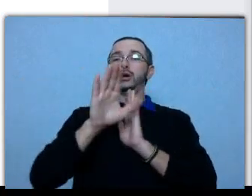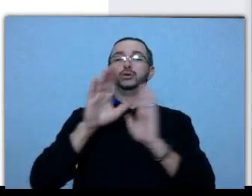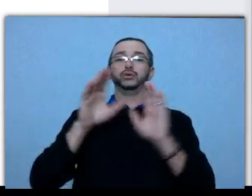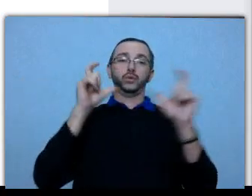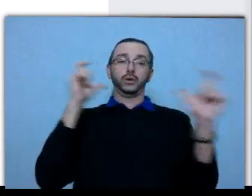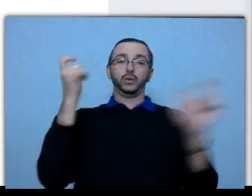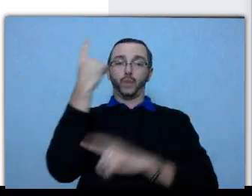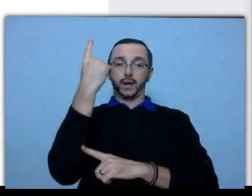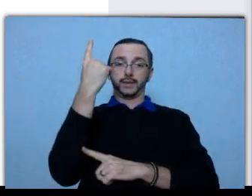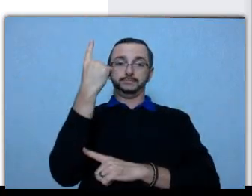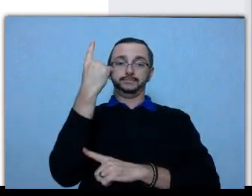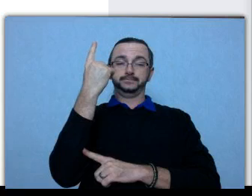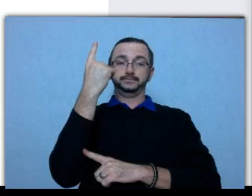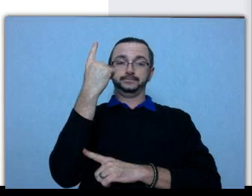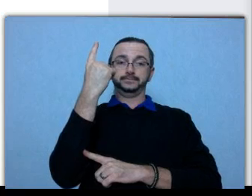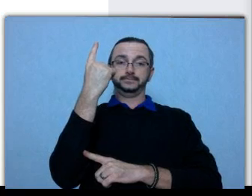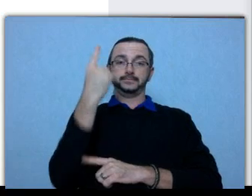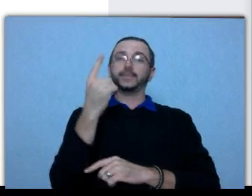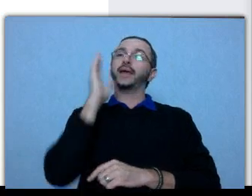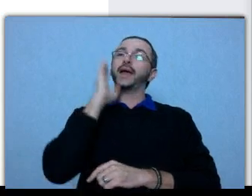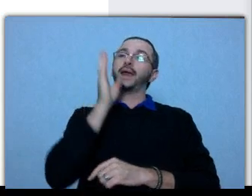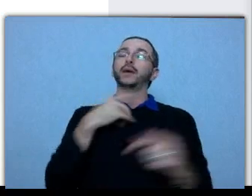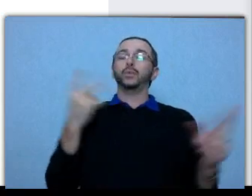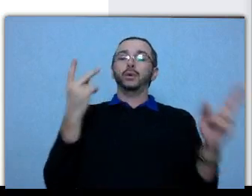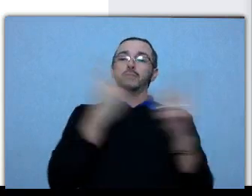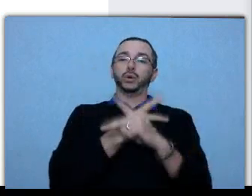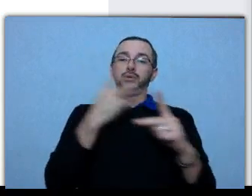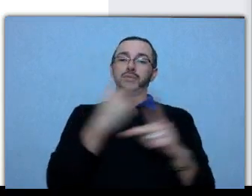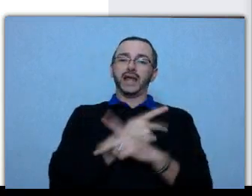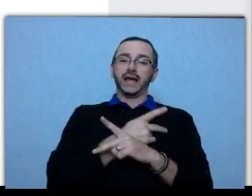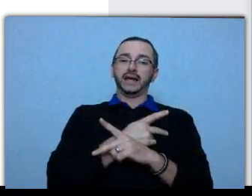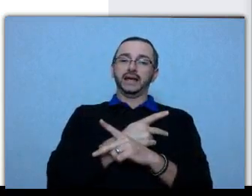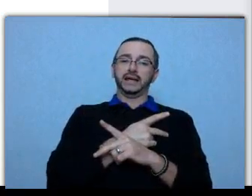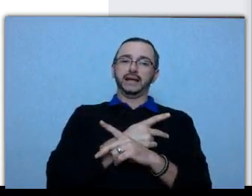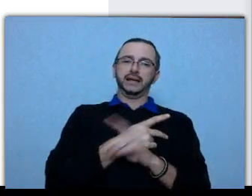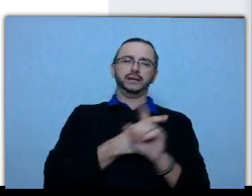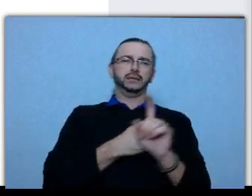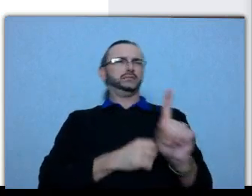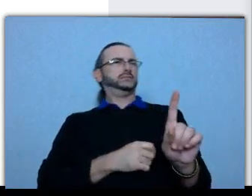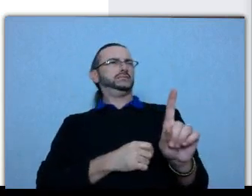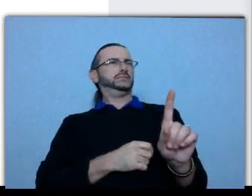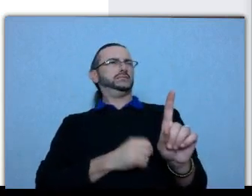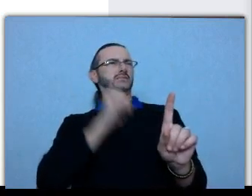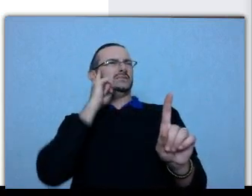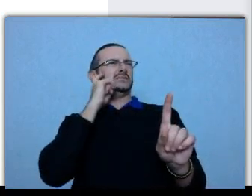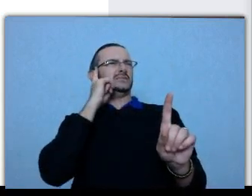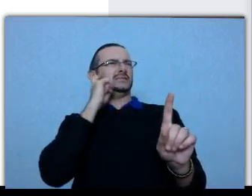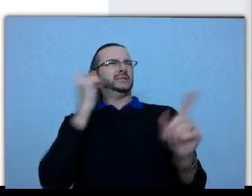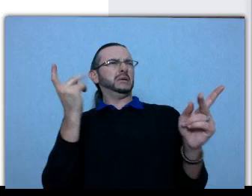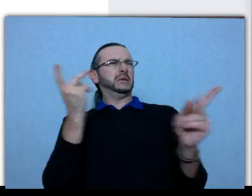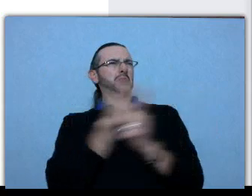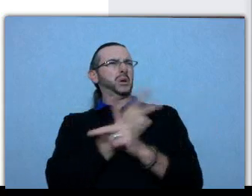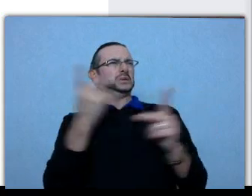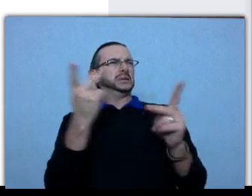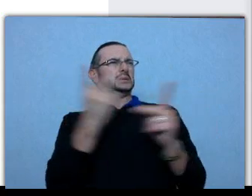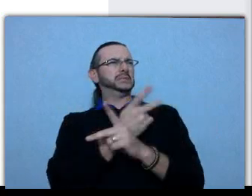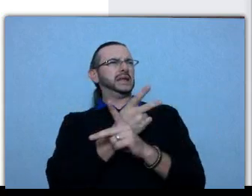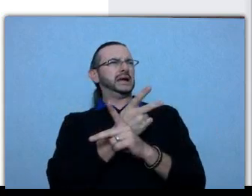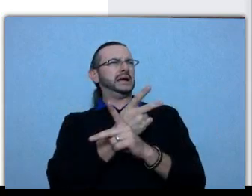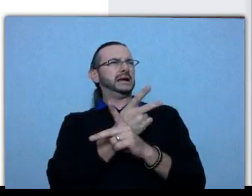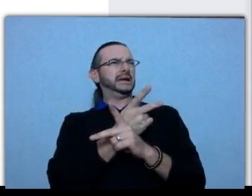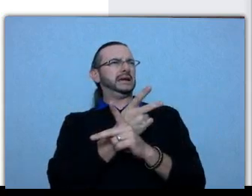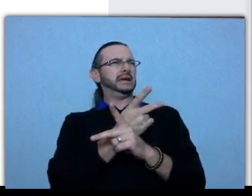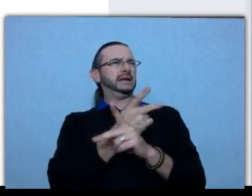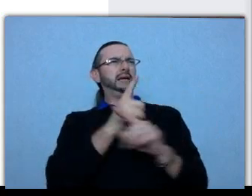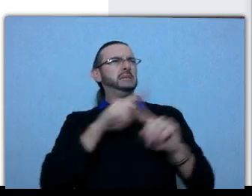I'm going to multiply it. Now I need to remember, I need to make this smaller. I want a smaller number.